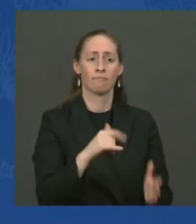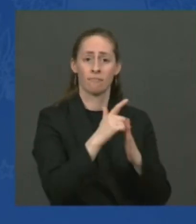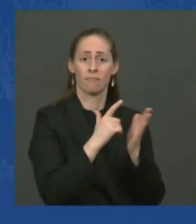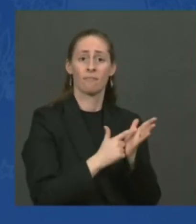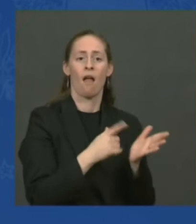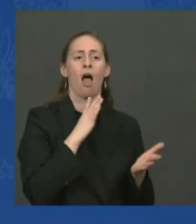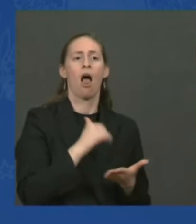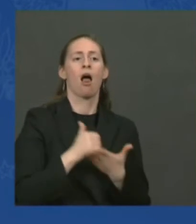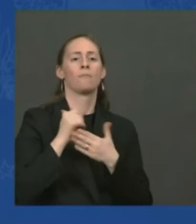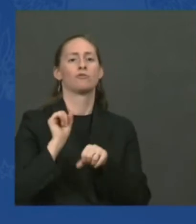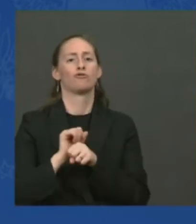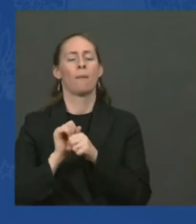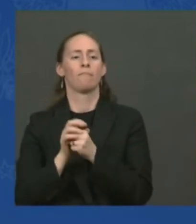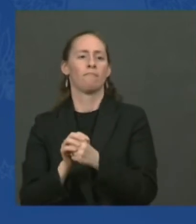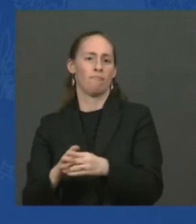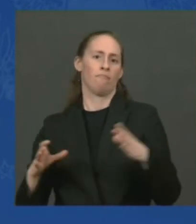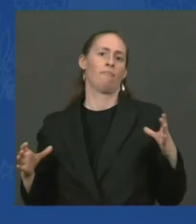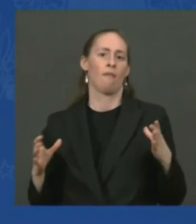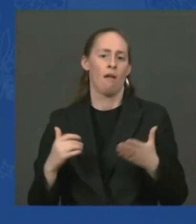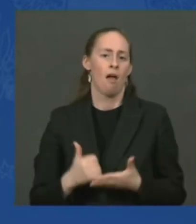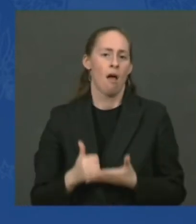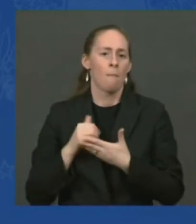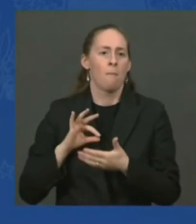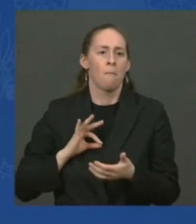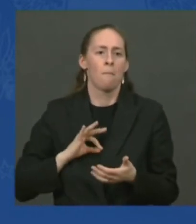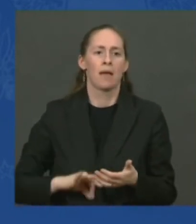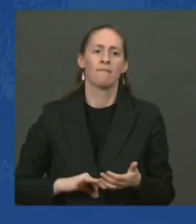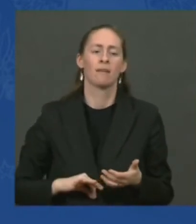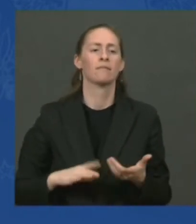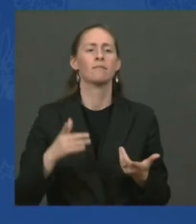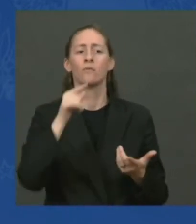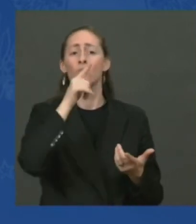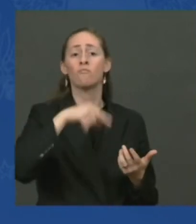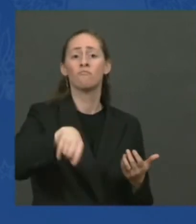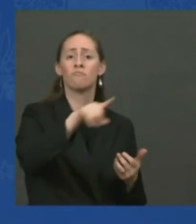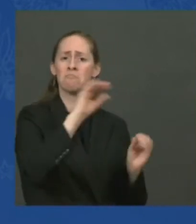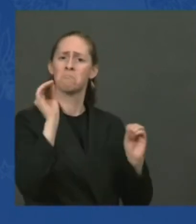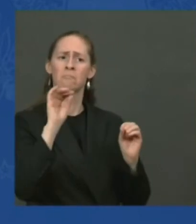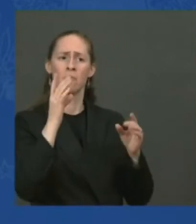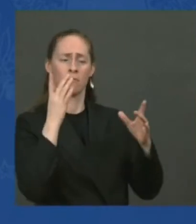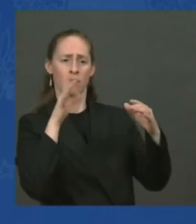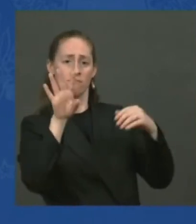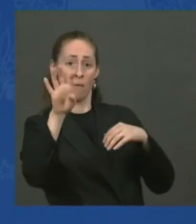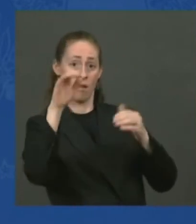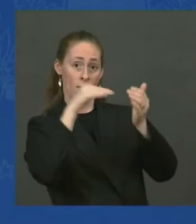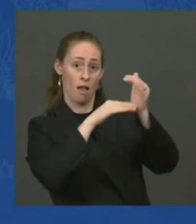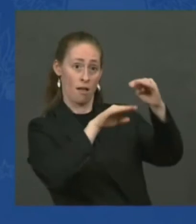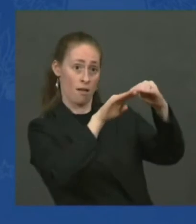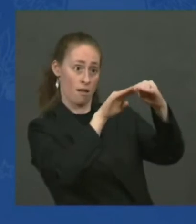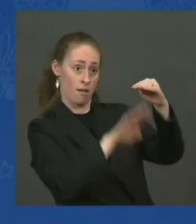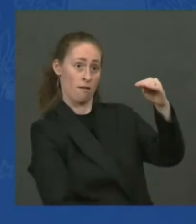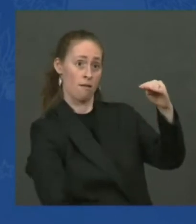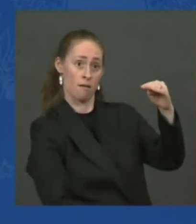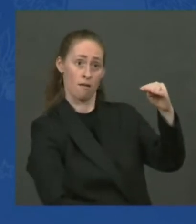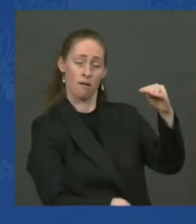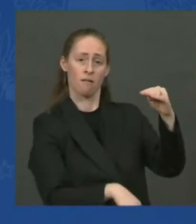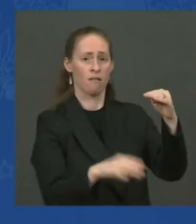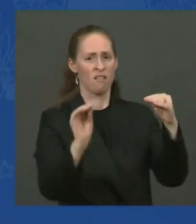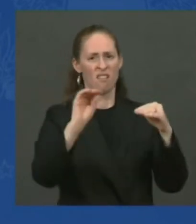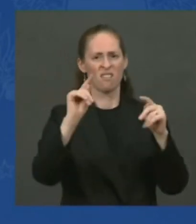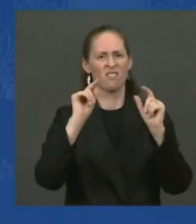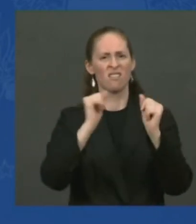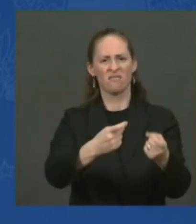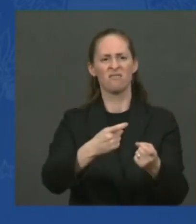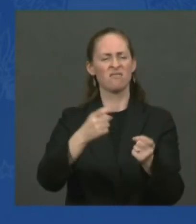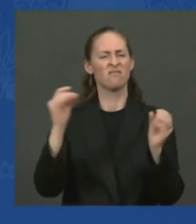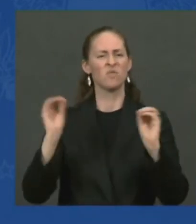Americans. And no one earning less than $400,000 a year will pay a single penny in federal